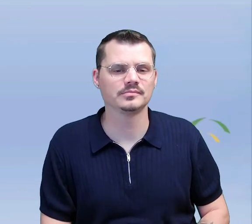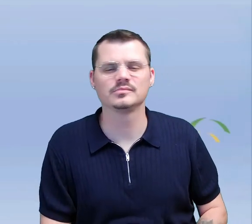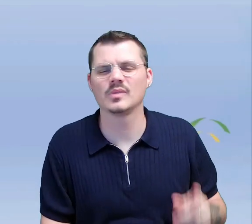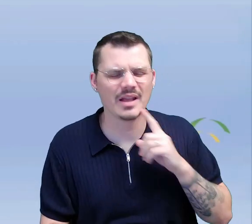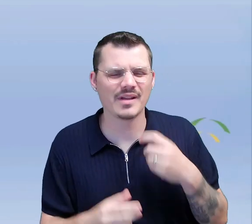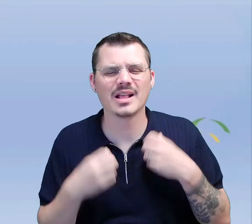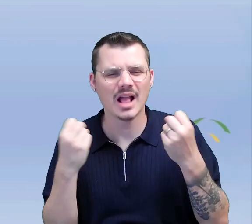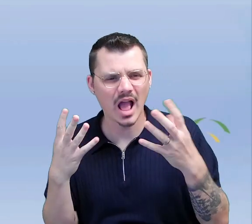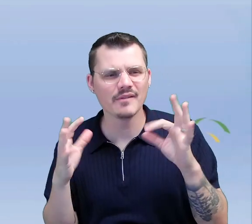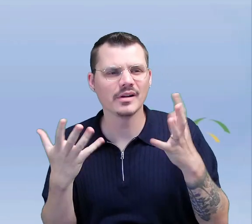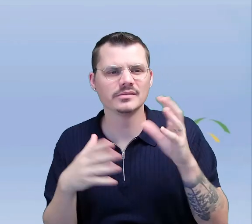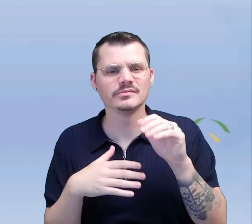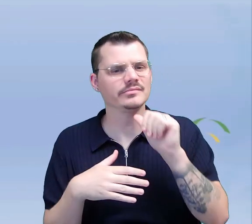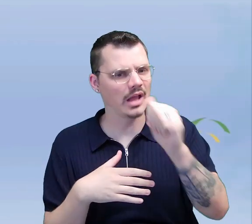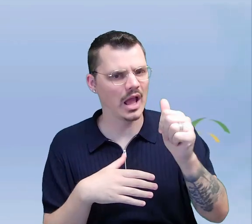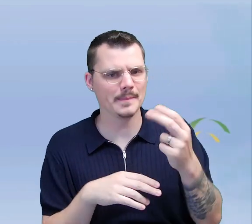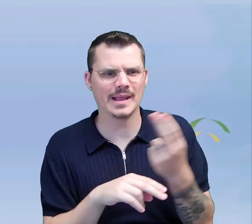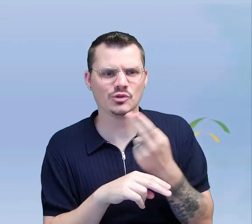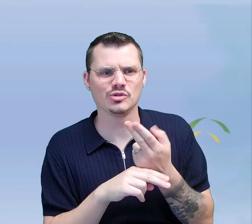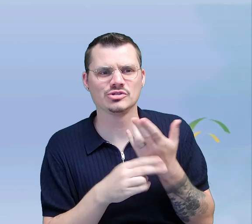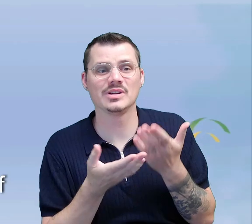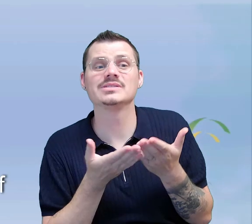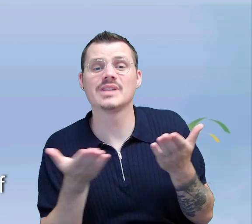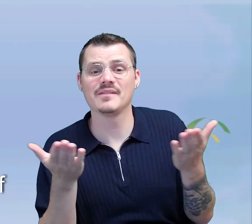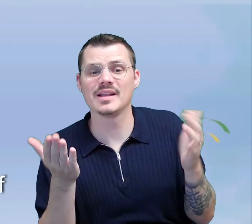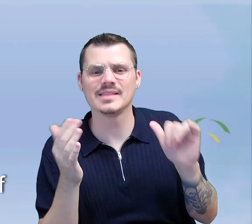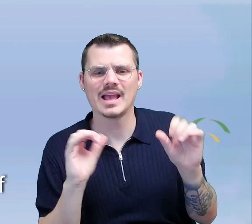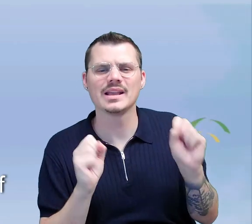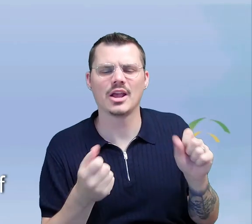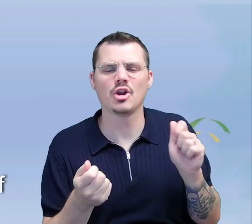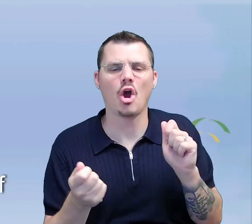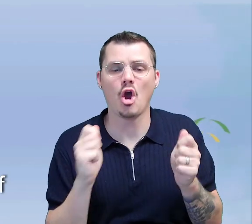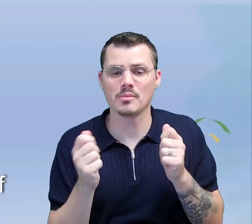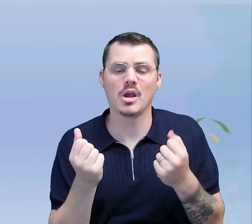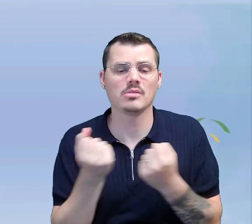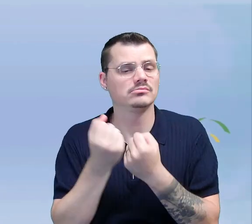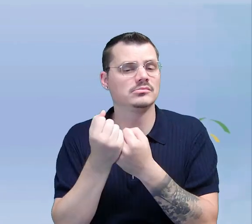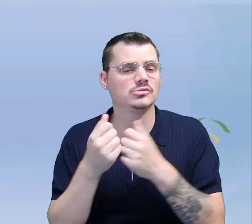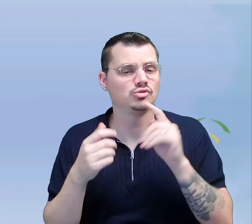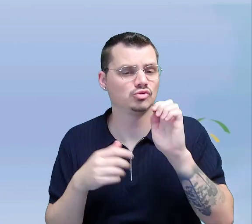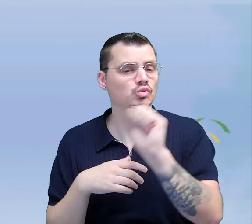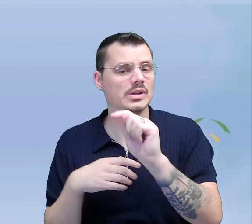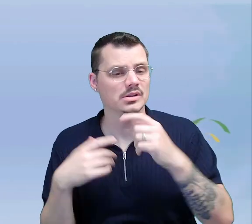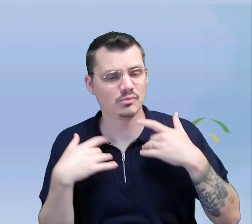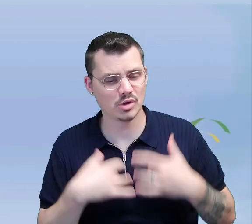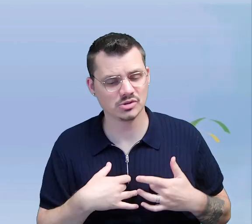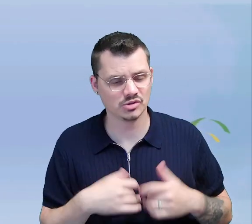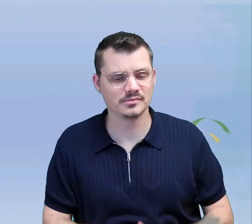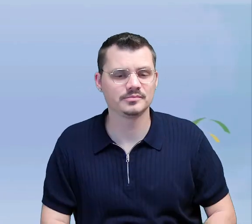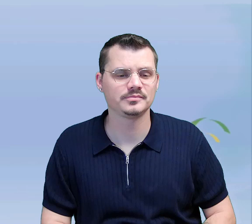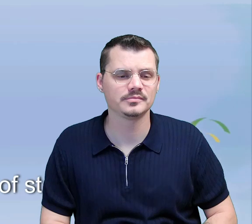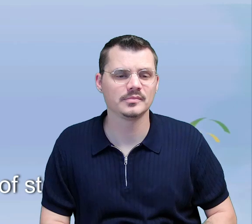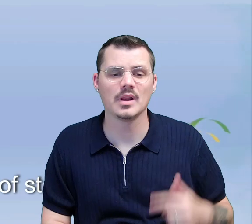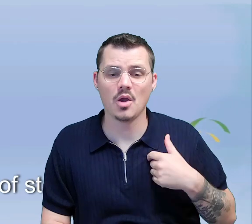There's a lot of non-medication stuff that can augment the treatment of depression.